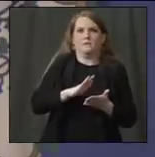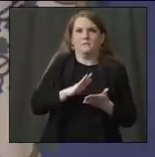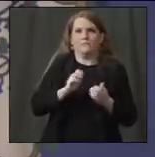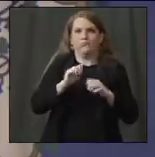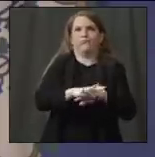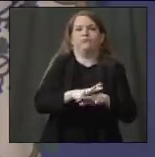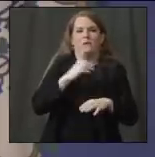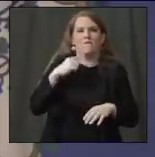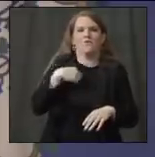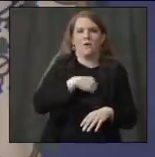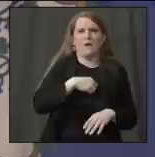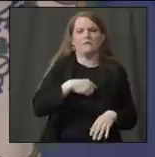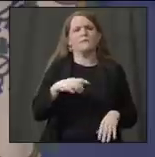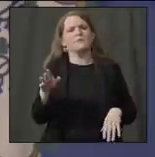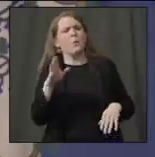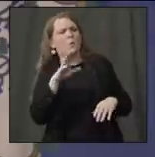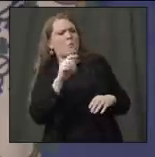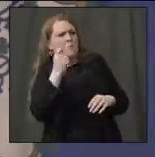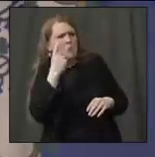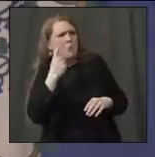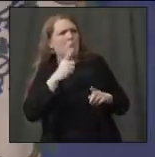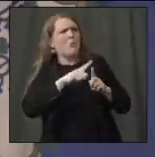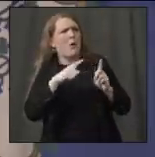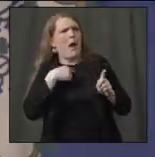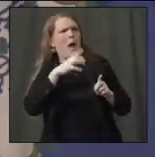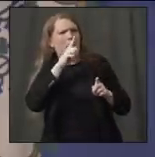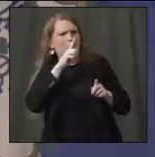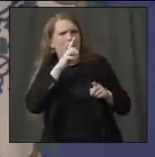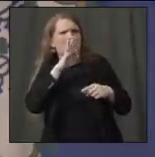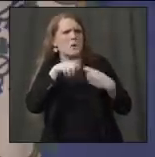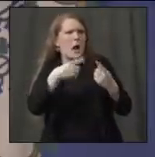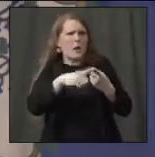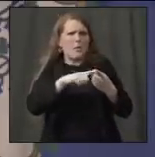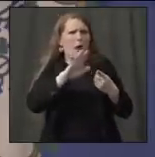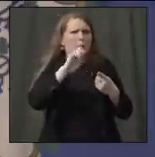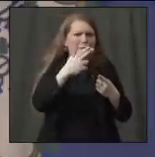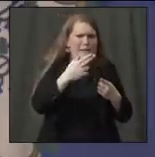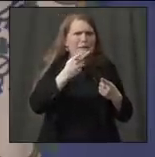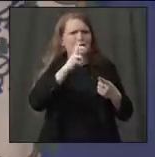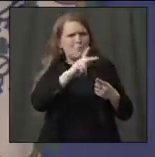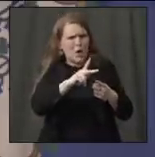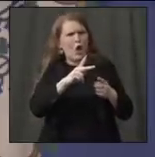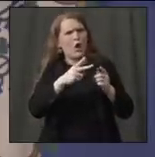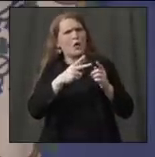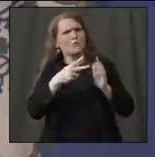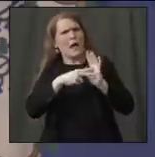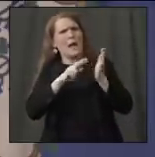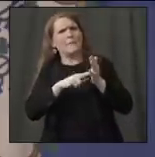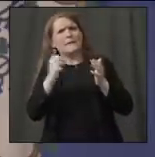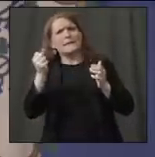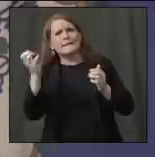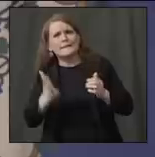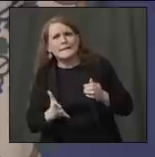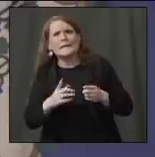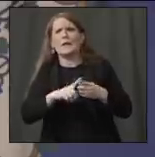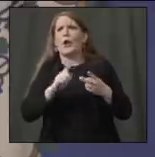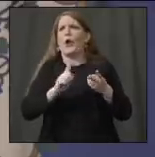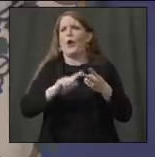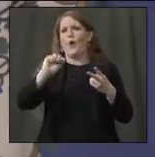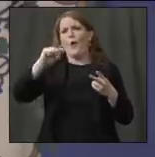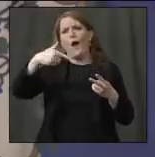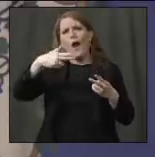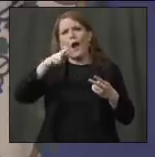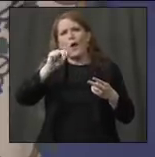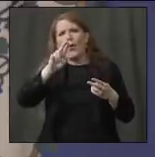not besides beaches. There's the aquarium, the casinos. Are you getting a lot of pressure to try to get